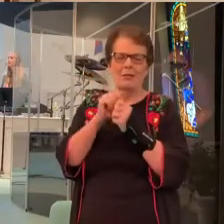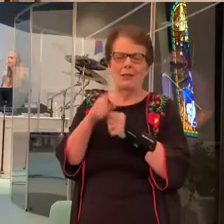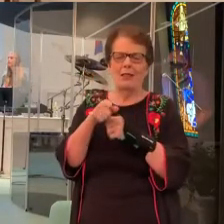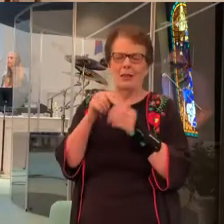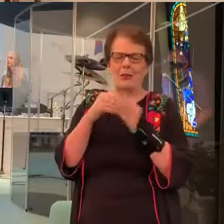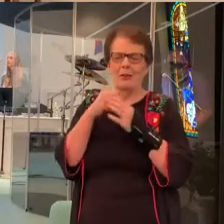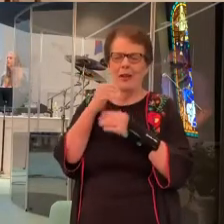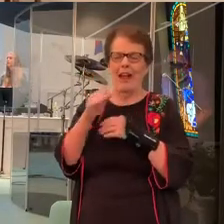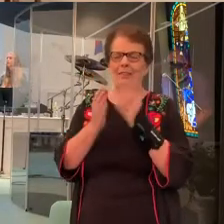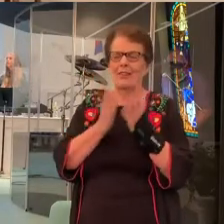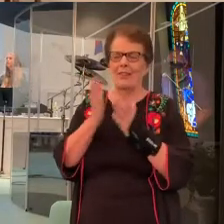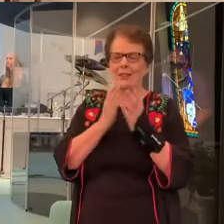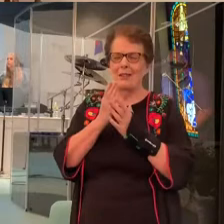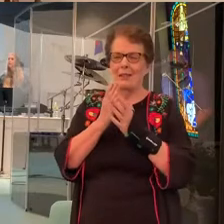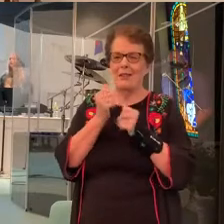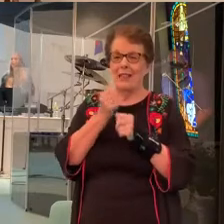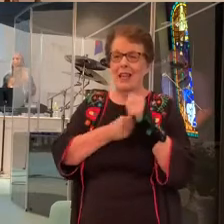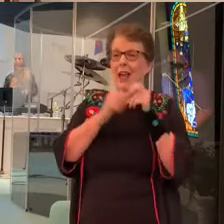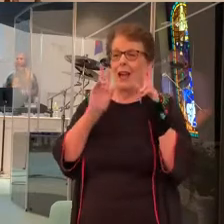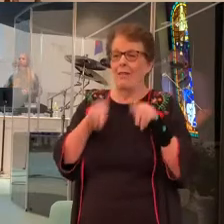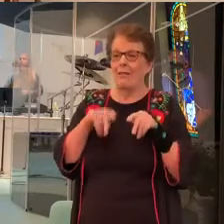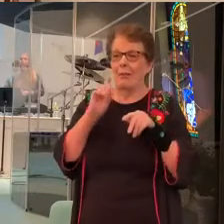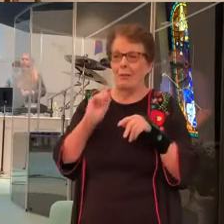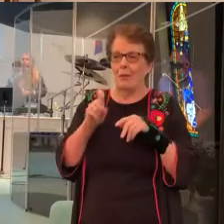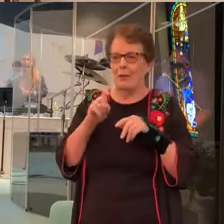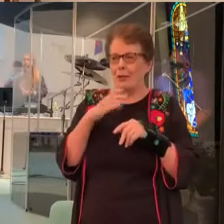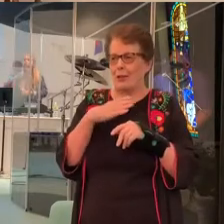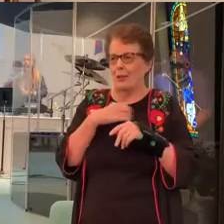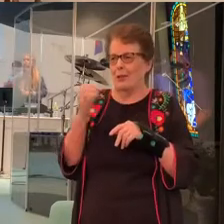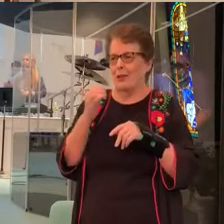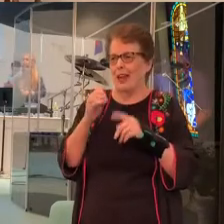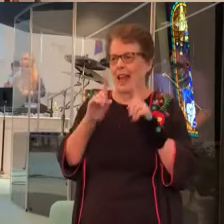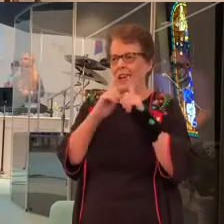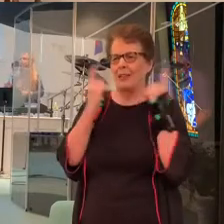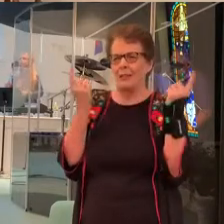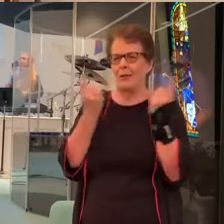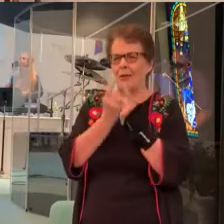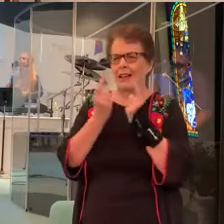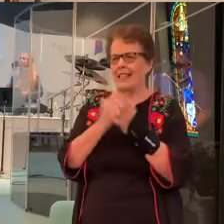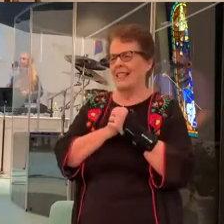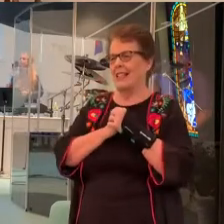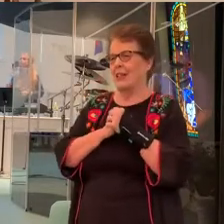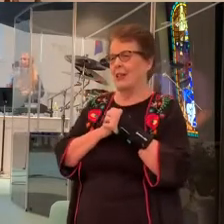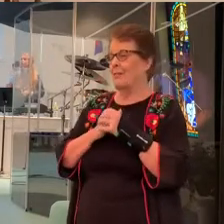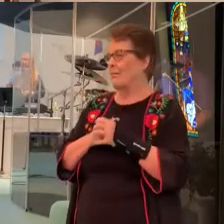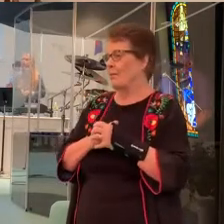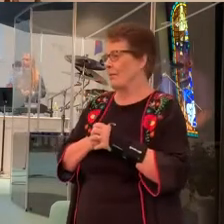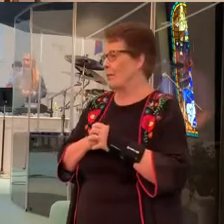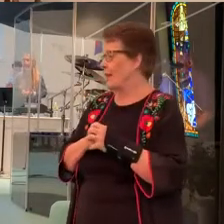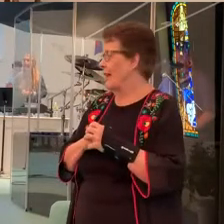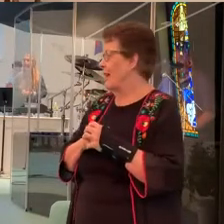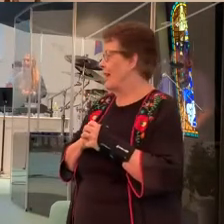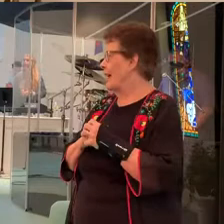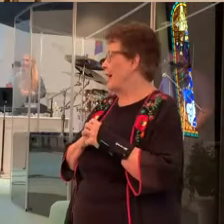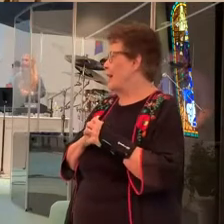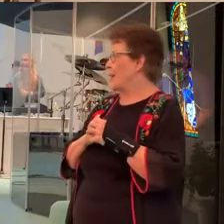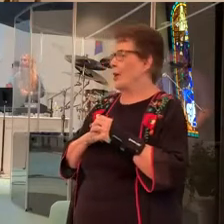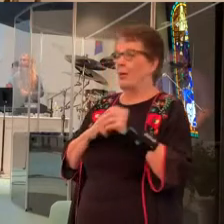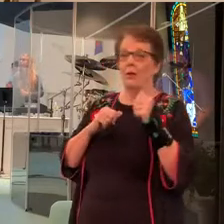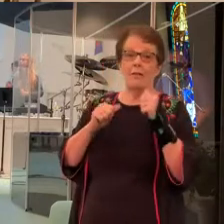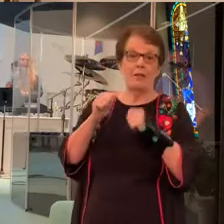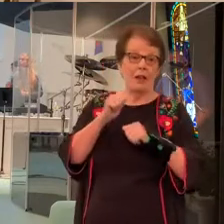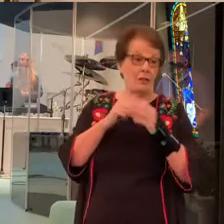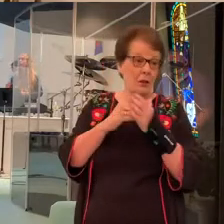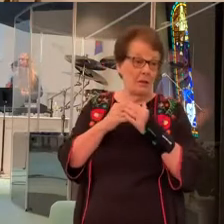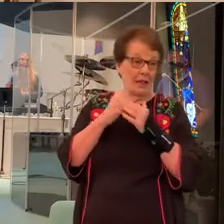think everybody should like donuts. They're a gift from the Lord. I think that might have been what manna was like. I don't know. But anyway, we will fellowship next